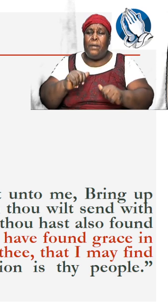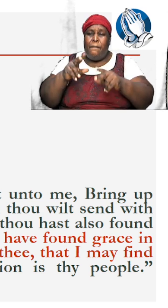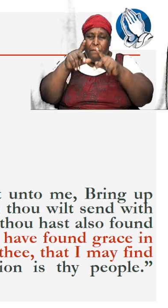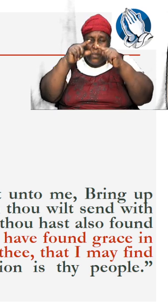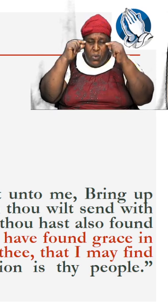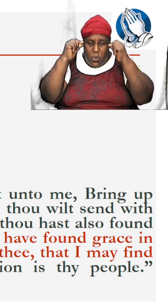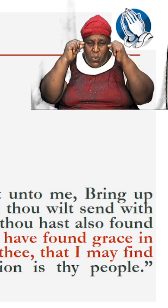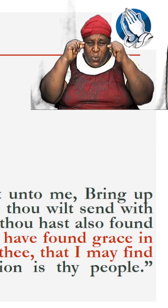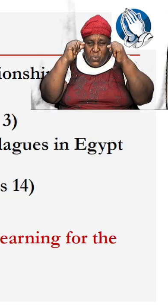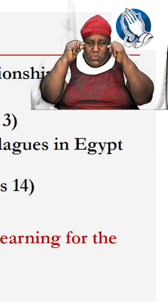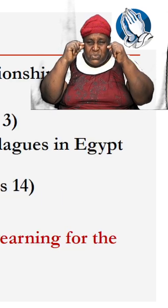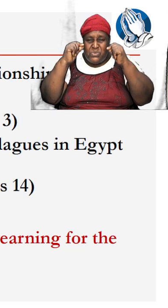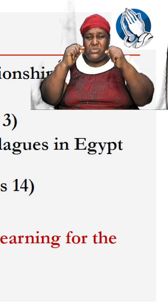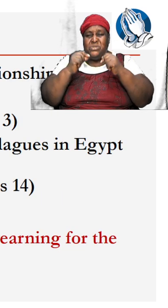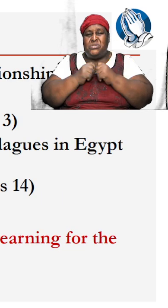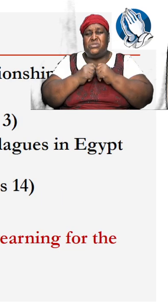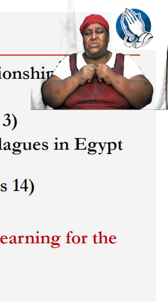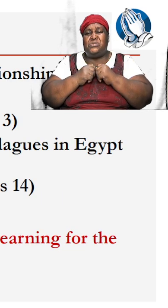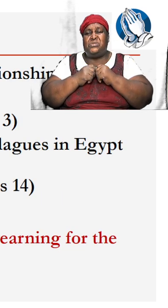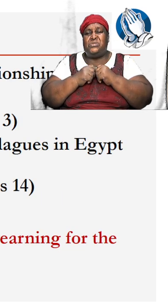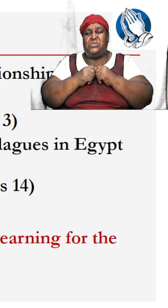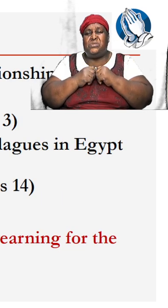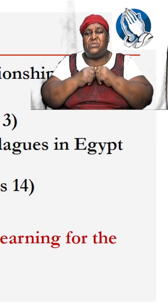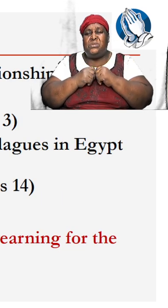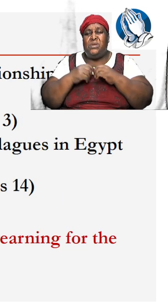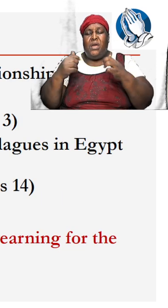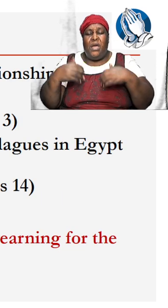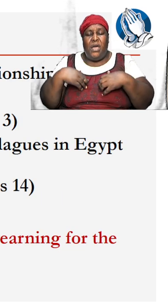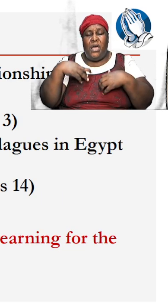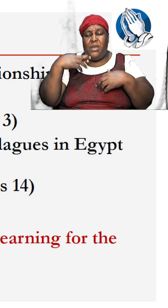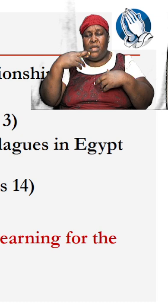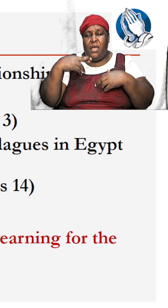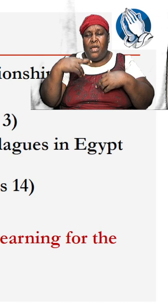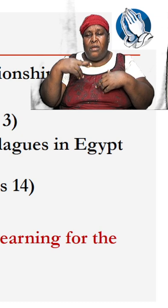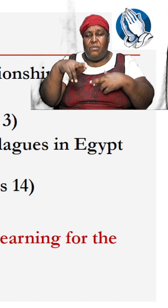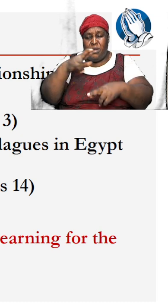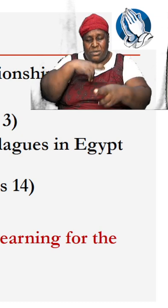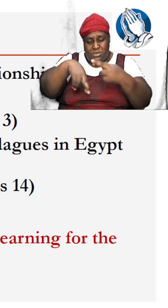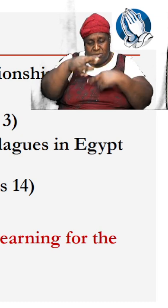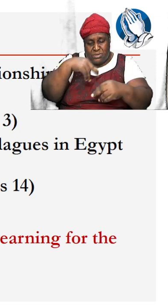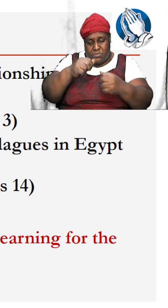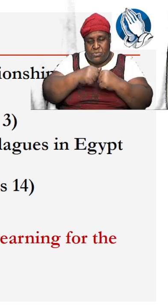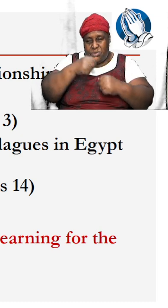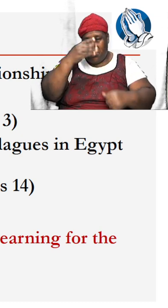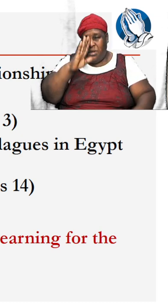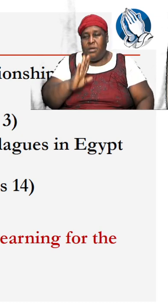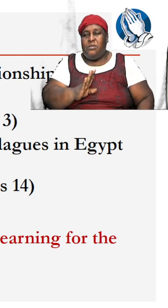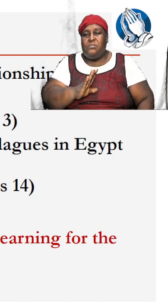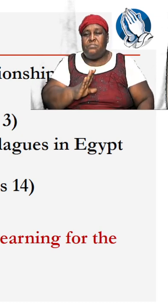Moses actually had a relationship with God.